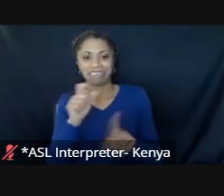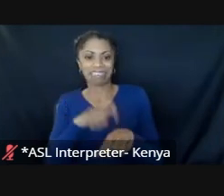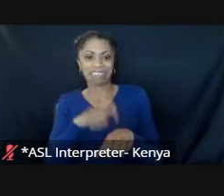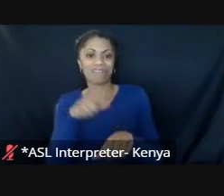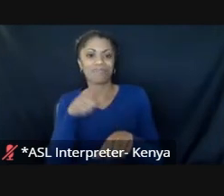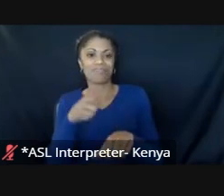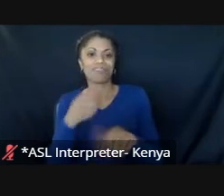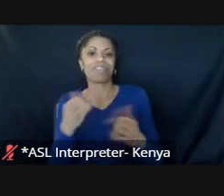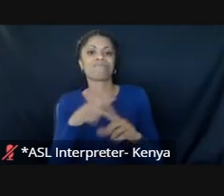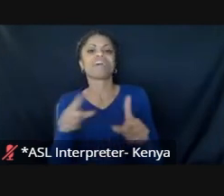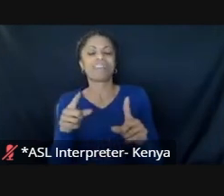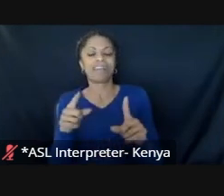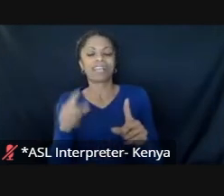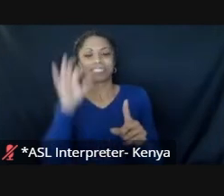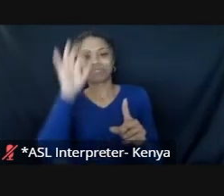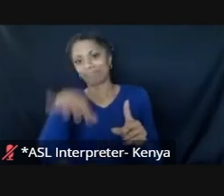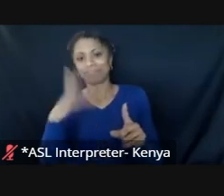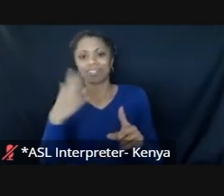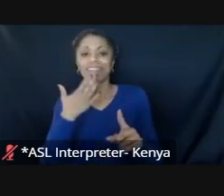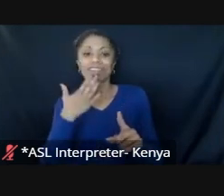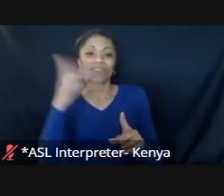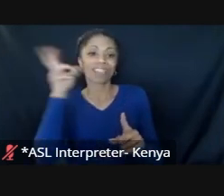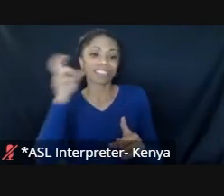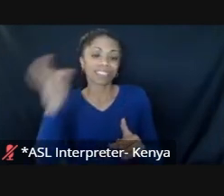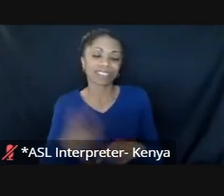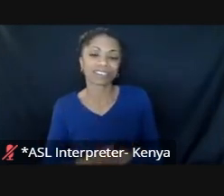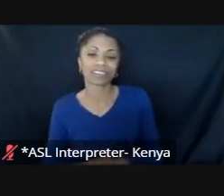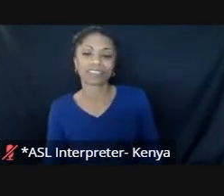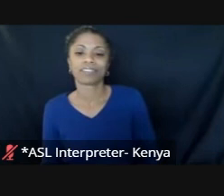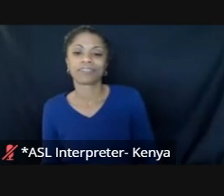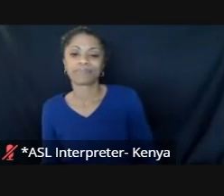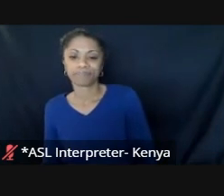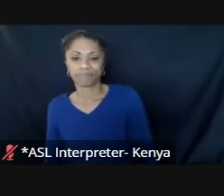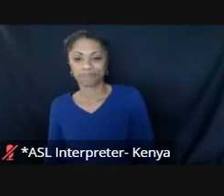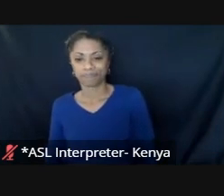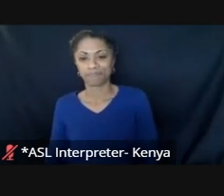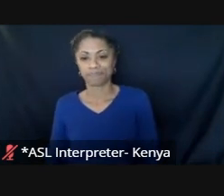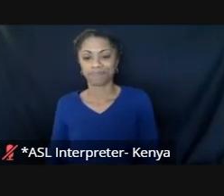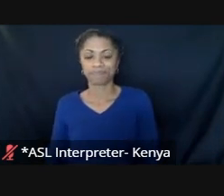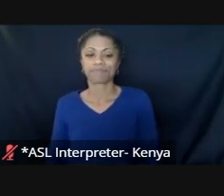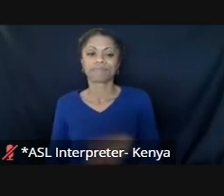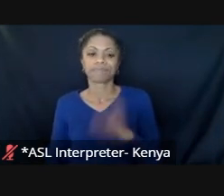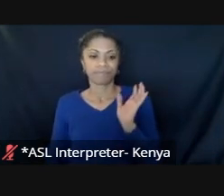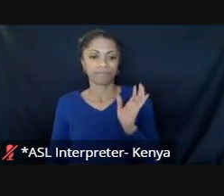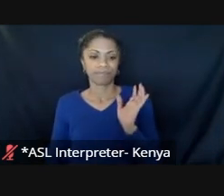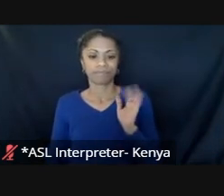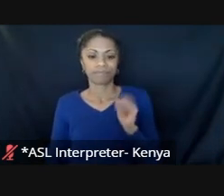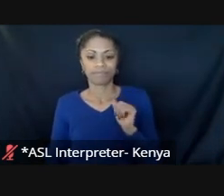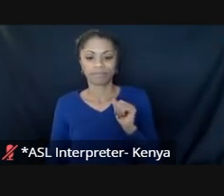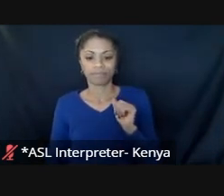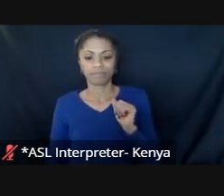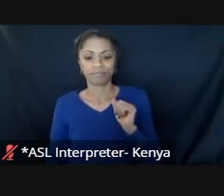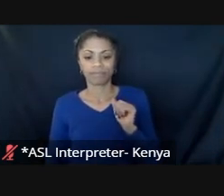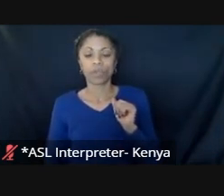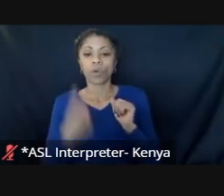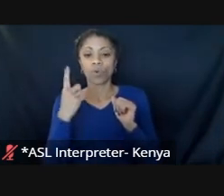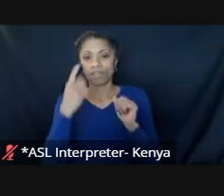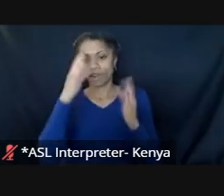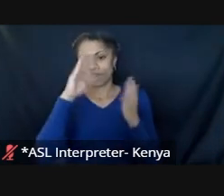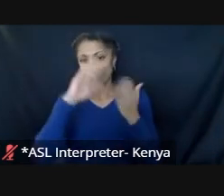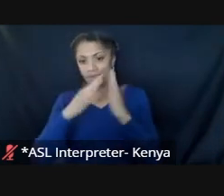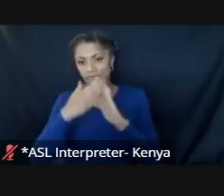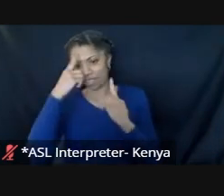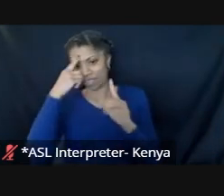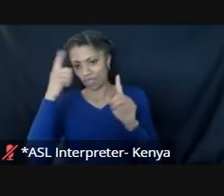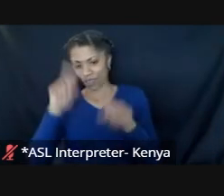listening. Thank you. Appreciate that. One of our community agreements is starting and ending